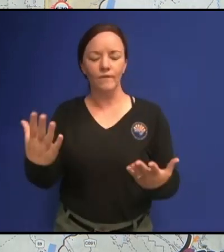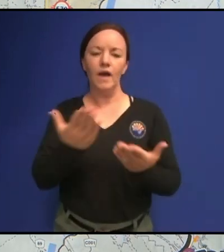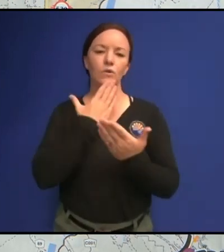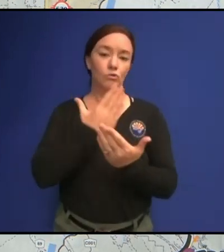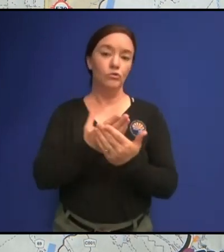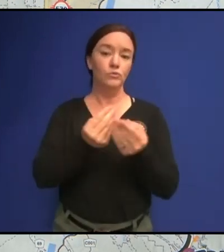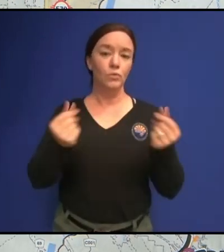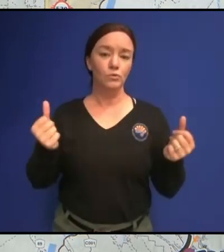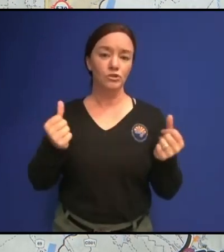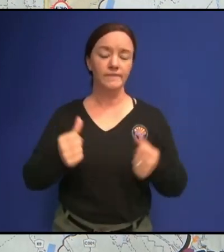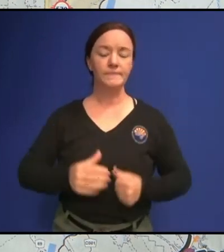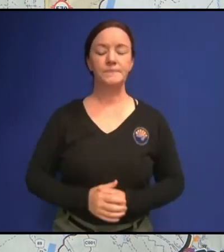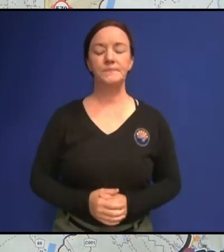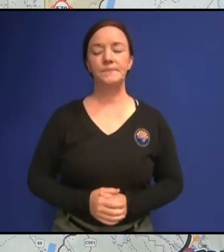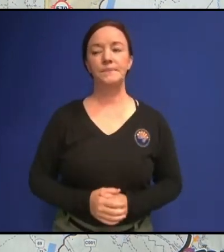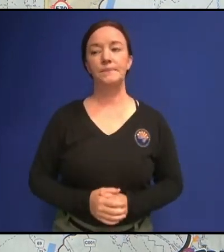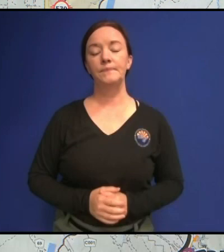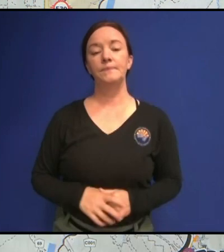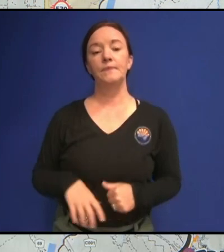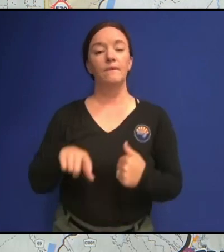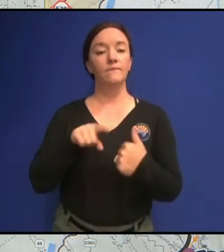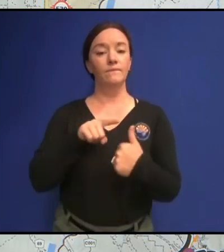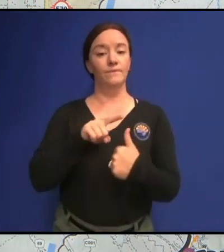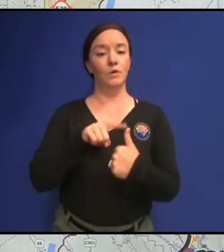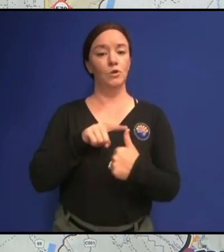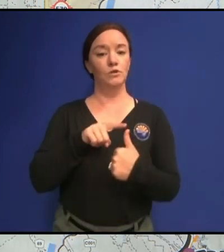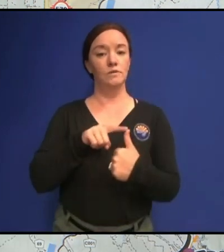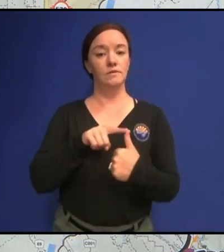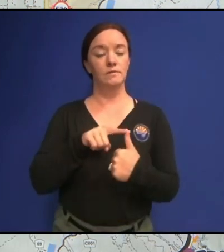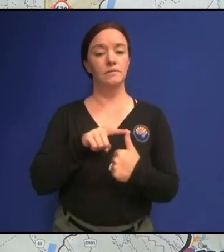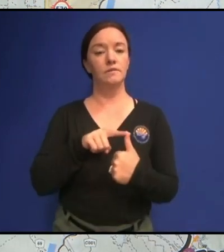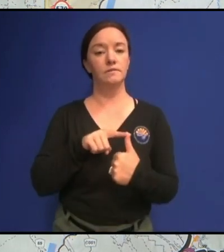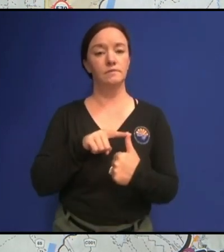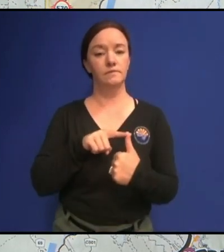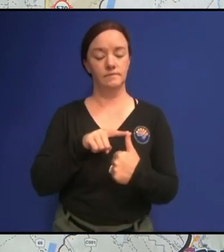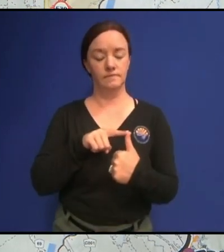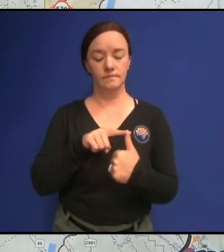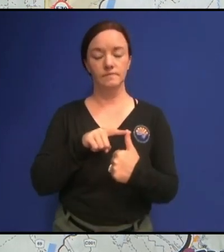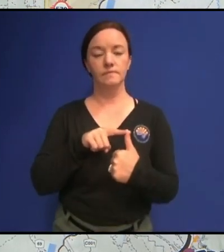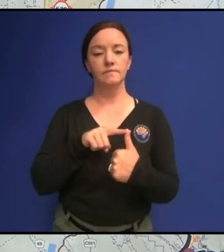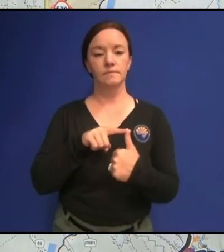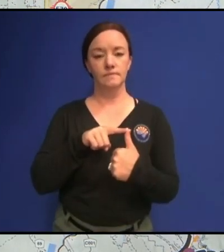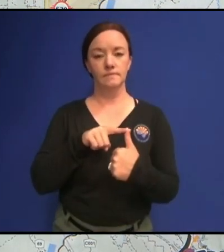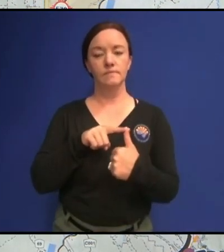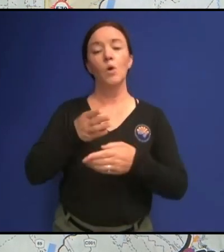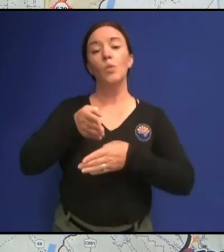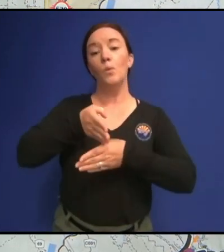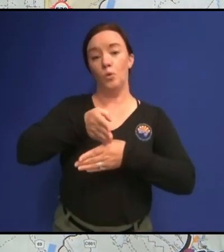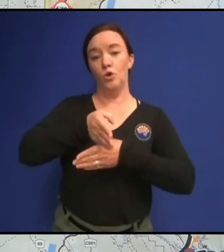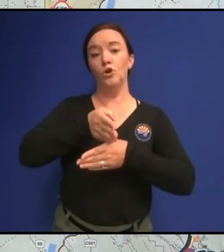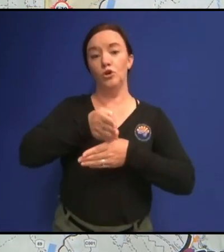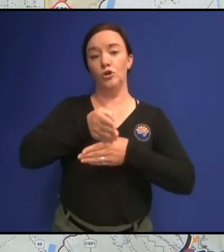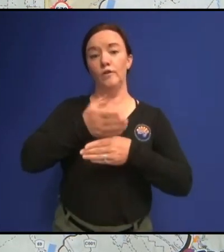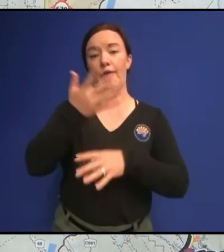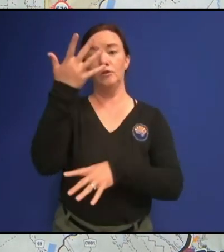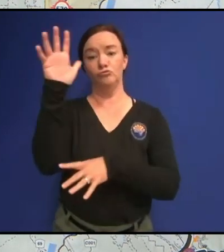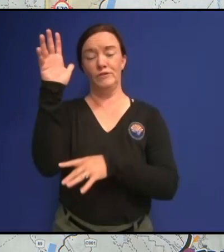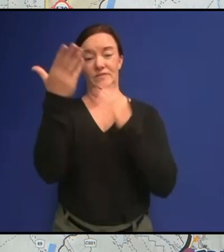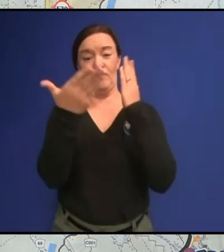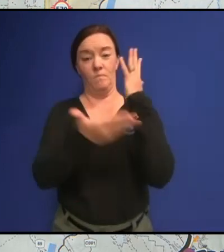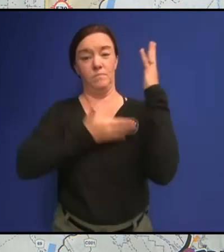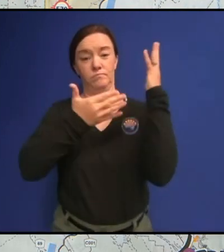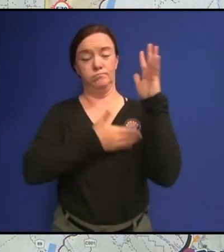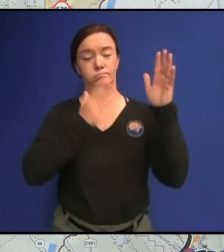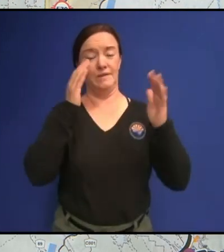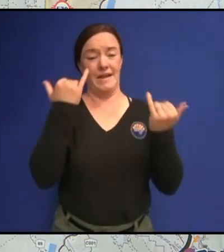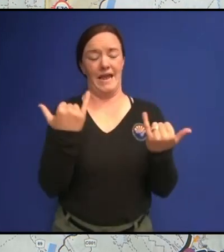the first thing is the wood material that's being removed off of the indirect containment line that